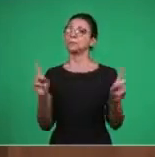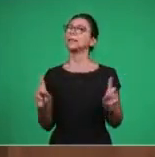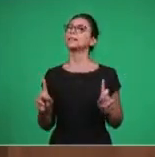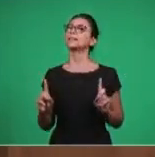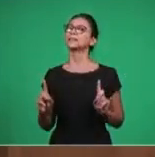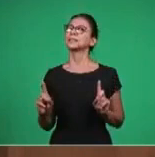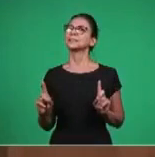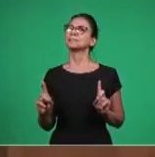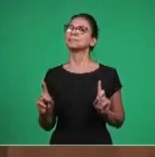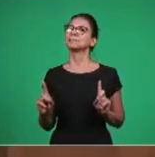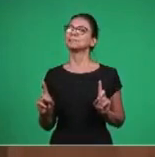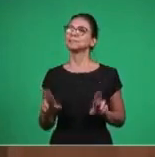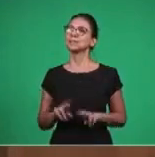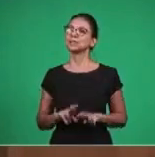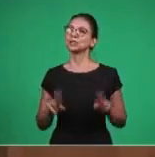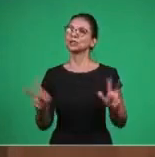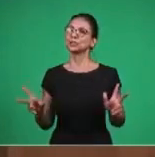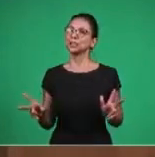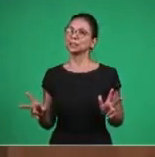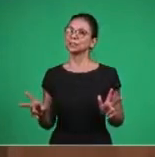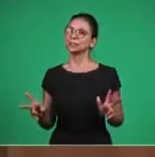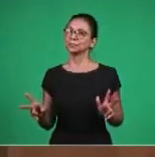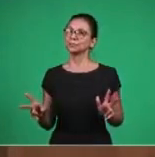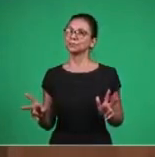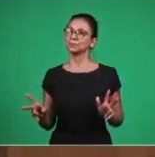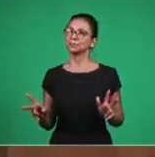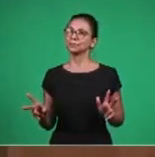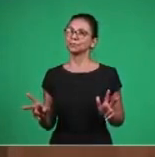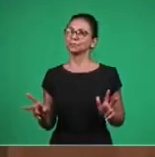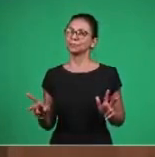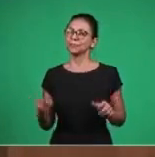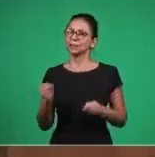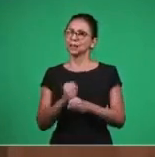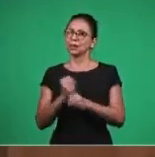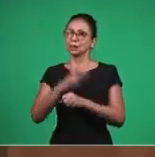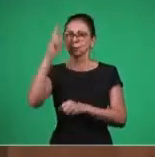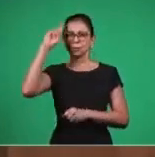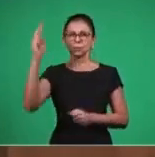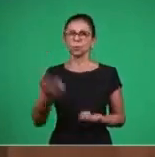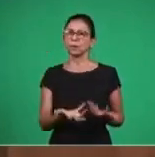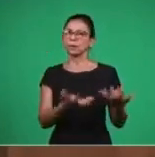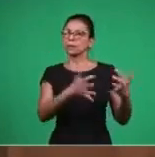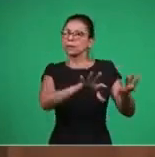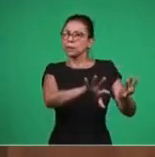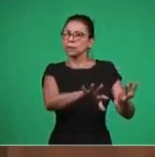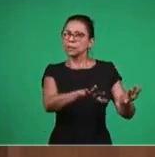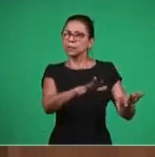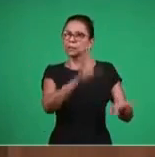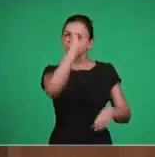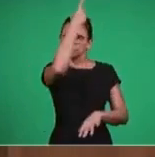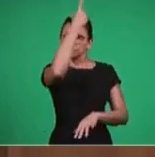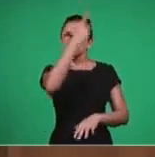want. But in the work of the Holy Spirit, we don't discuss topics that have already been decided.